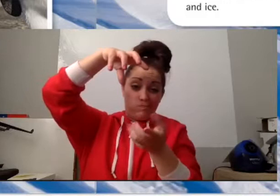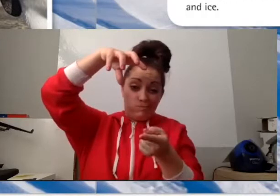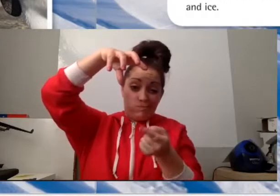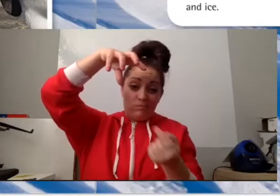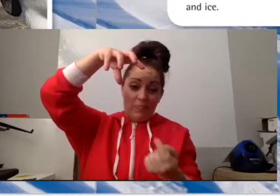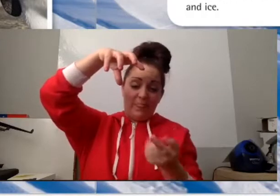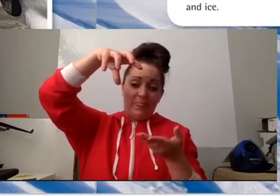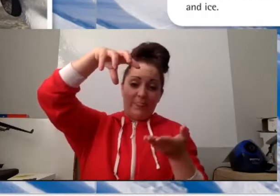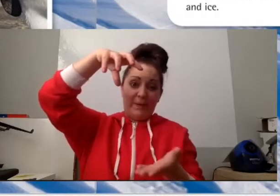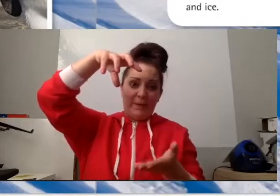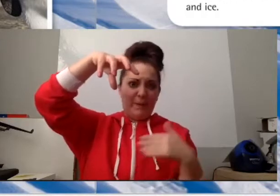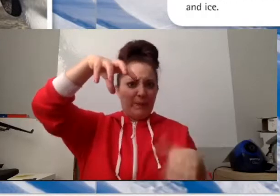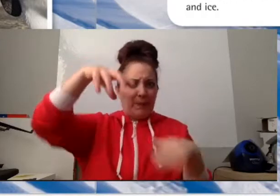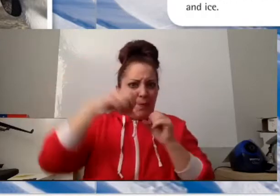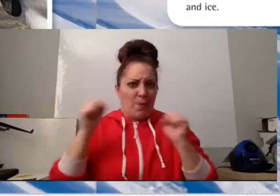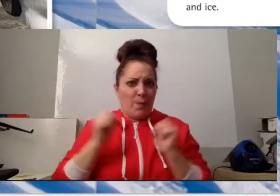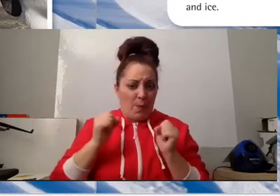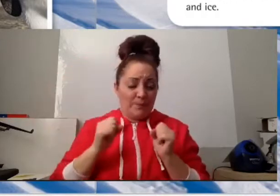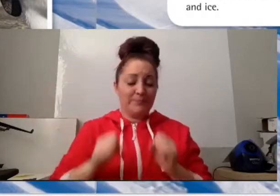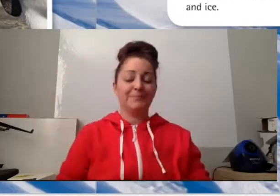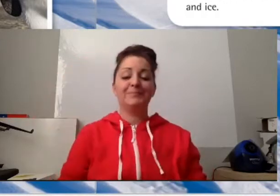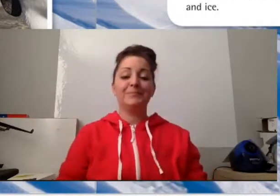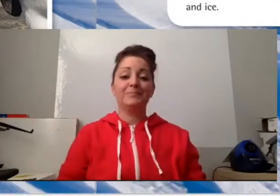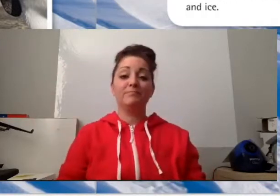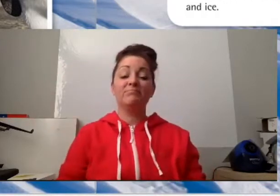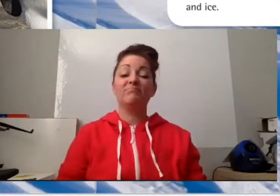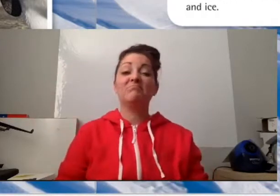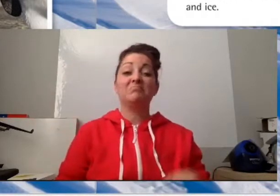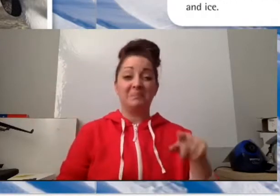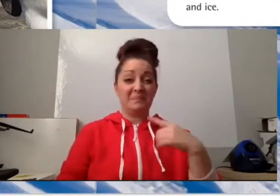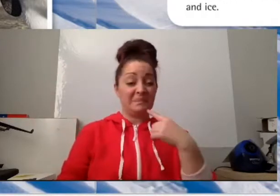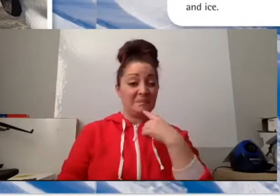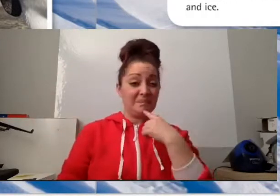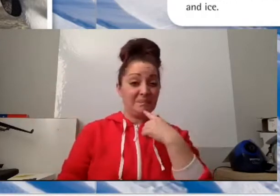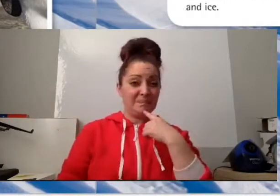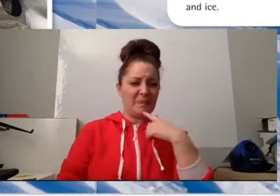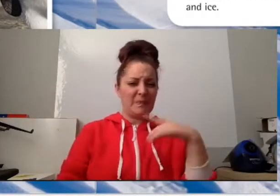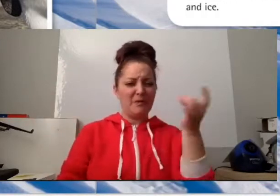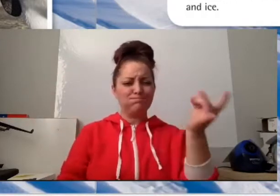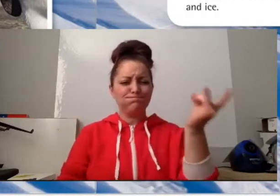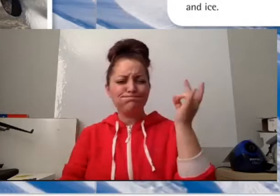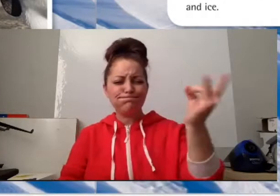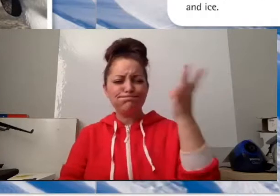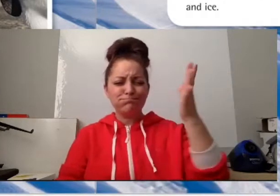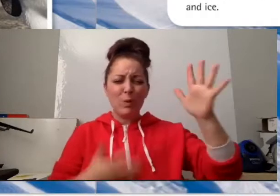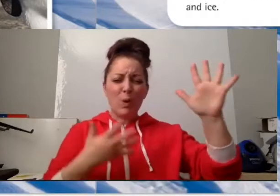of the earth. Down there, it's super cold.